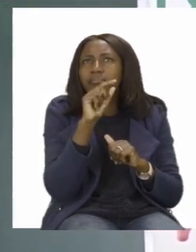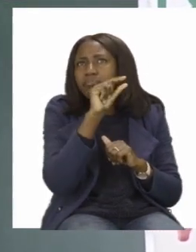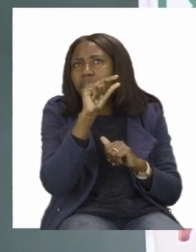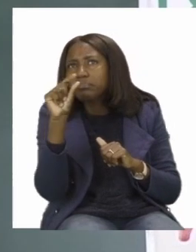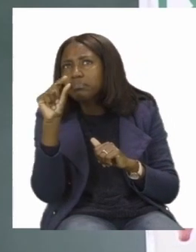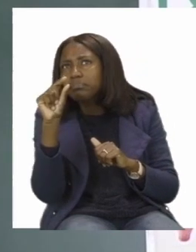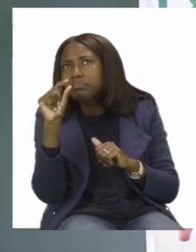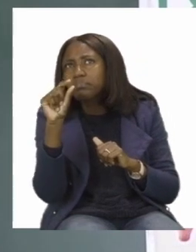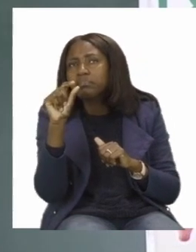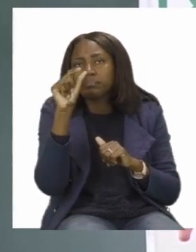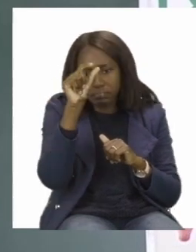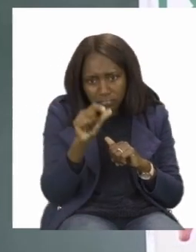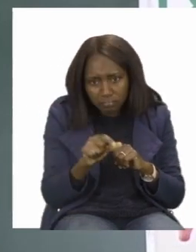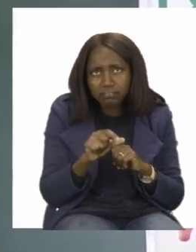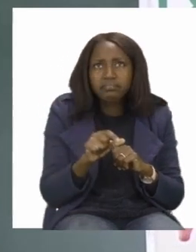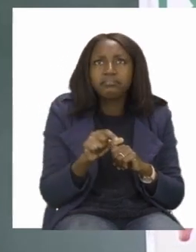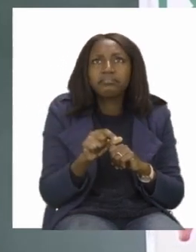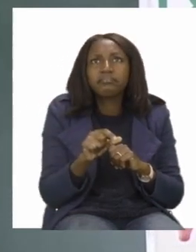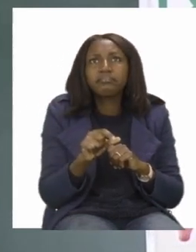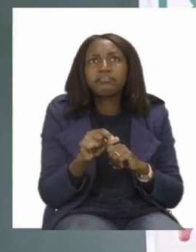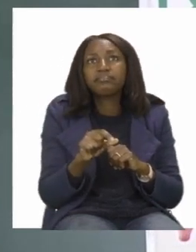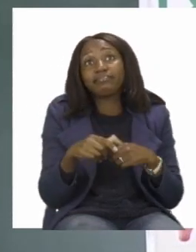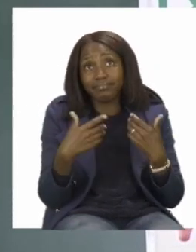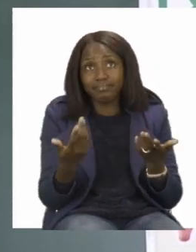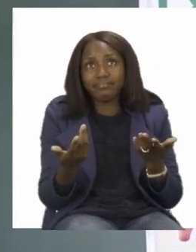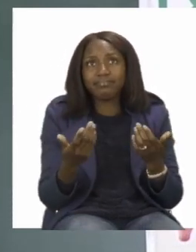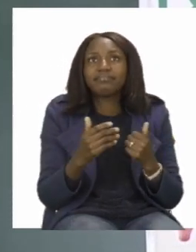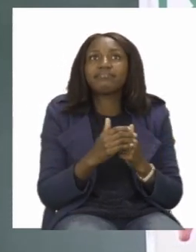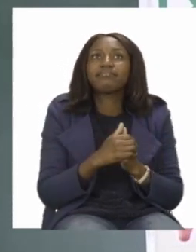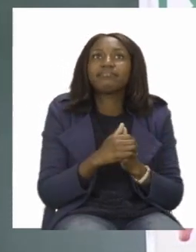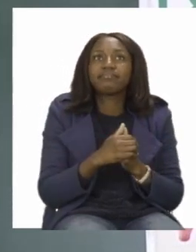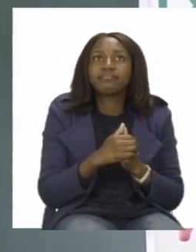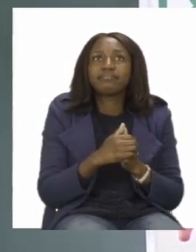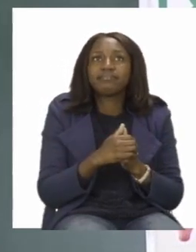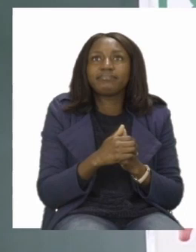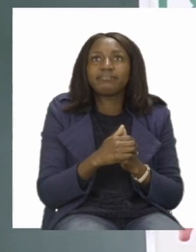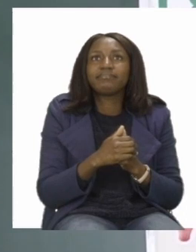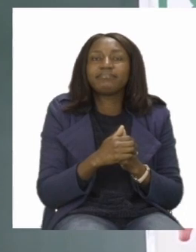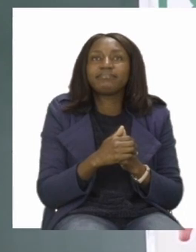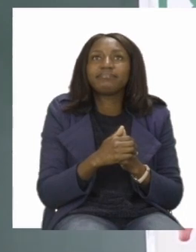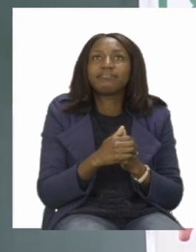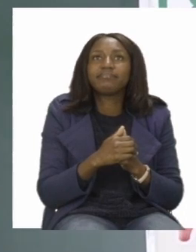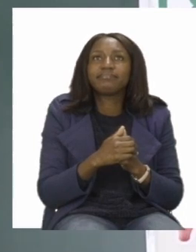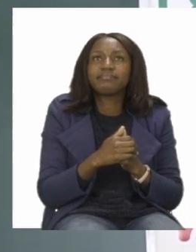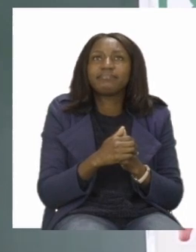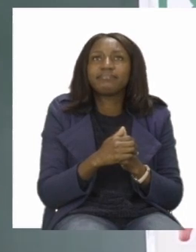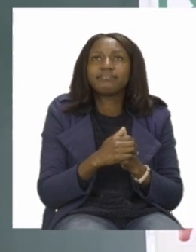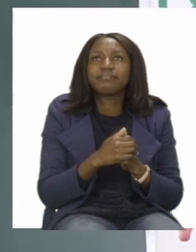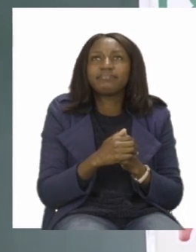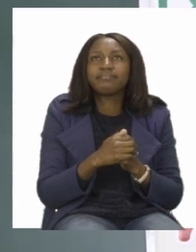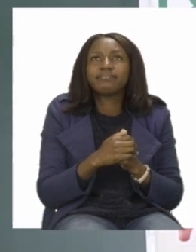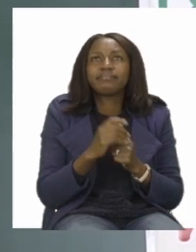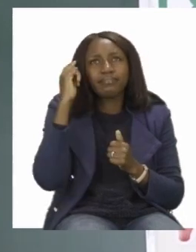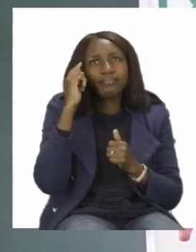down or across. Let's see which way we can go. I think we can